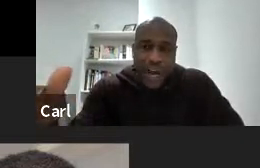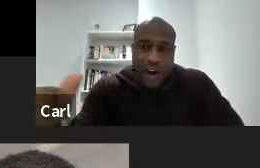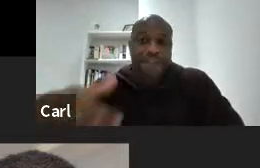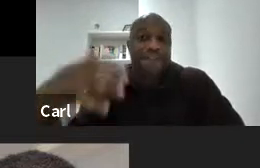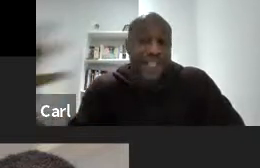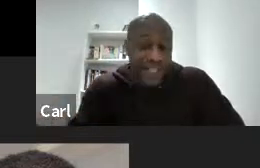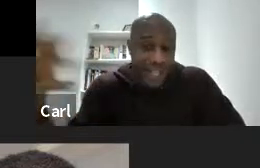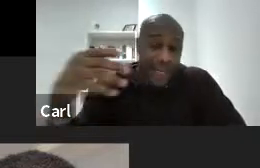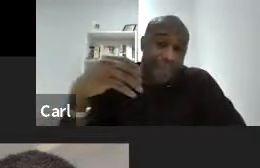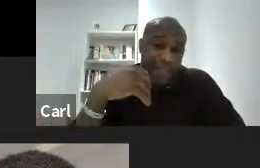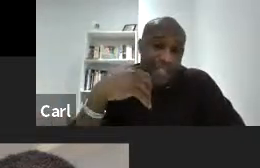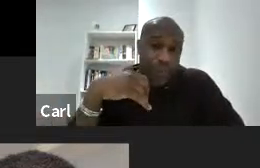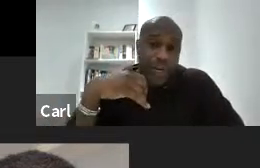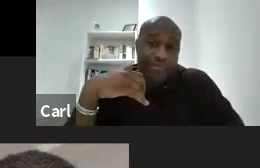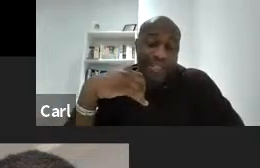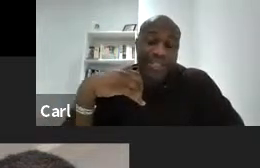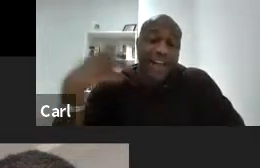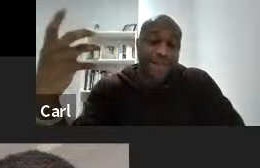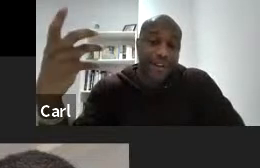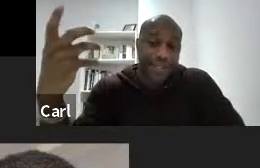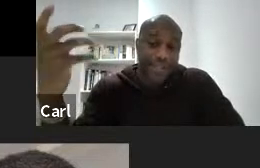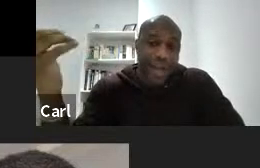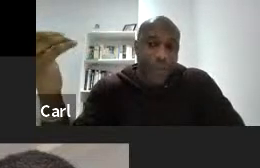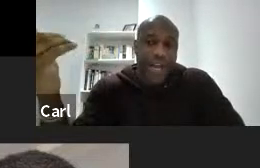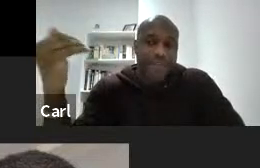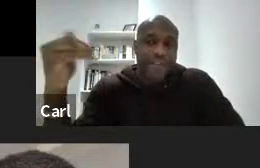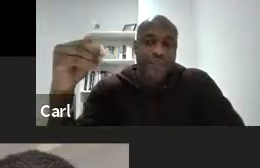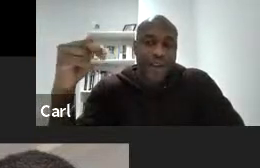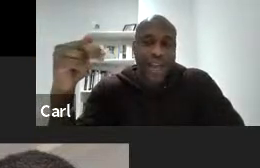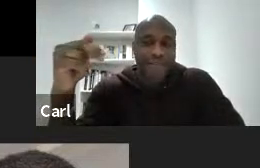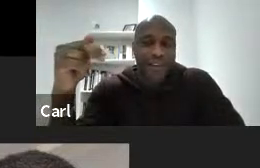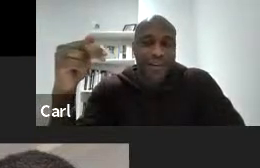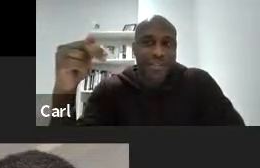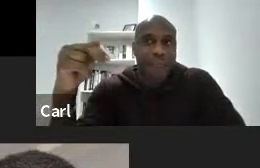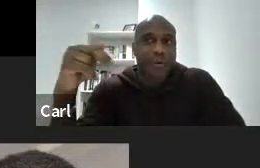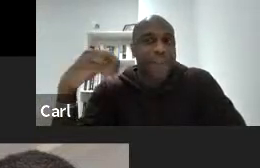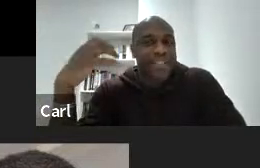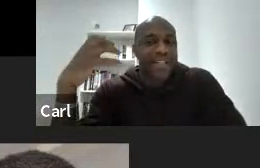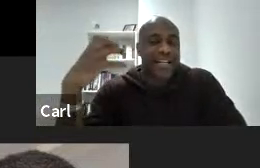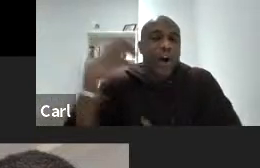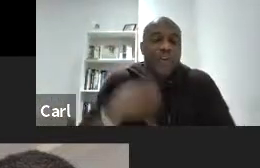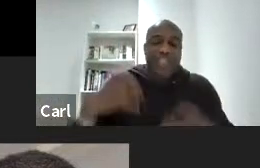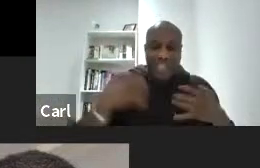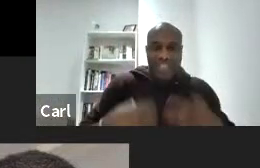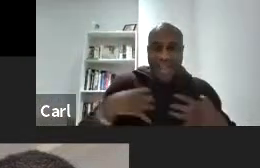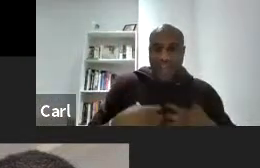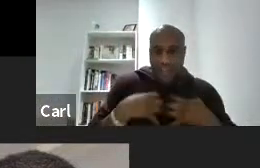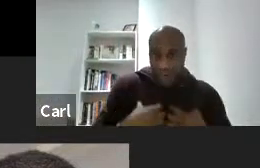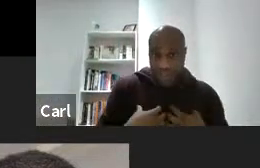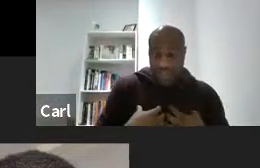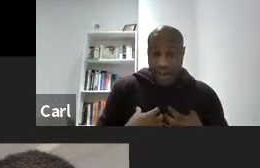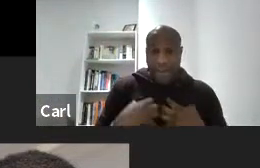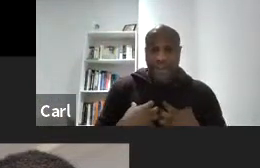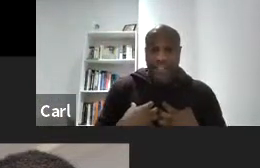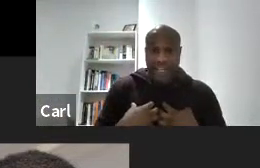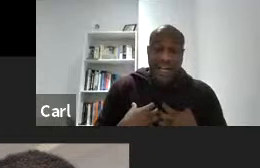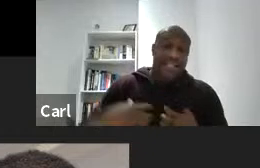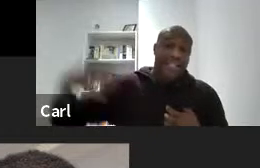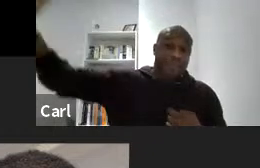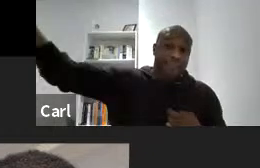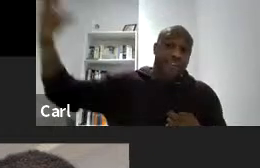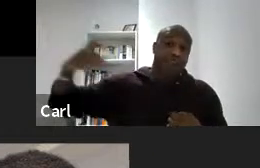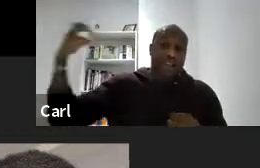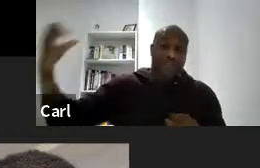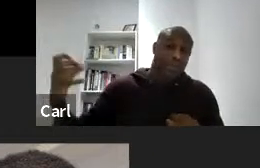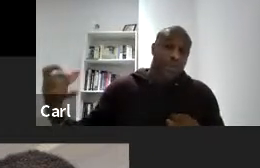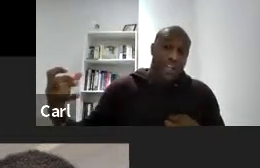we are a fit tech business and we created headphones. And we had a vision for headphones that would basically understand us, our body, to